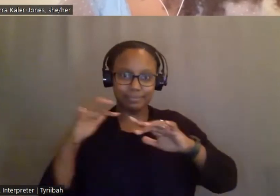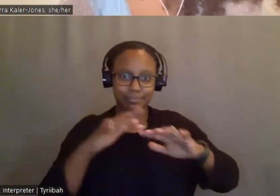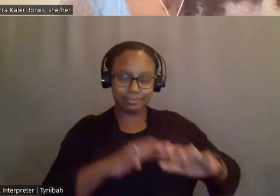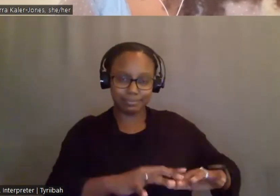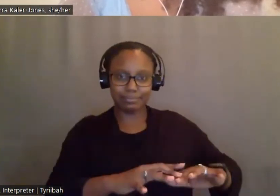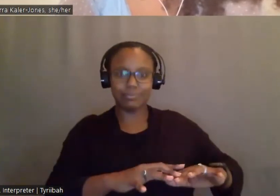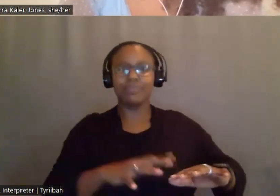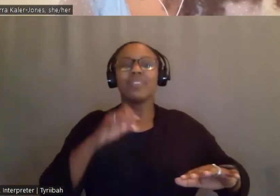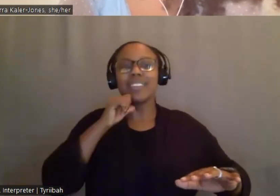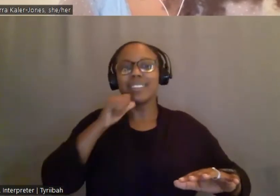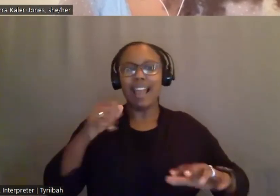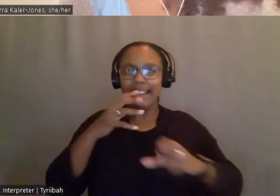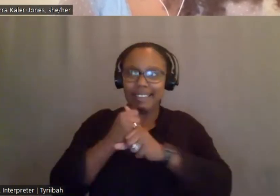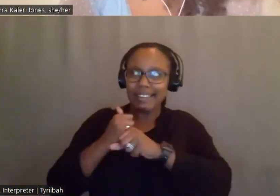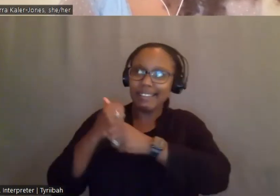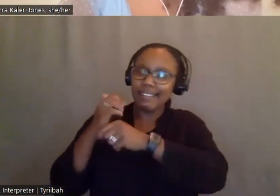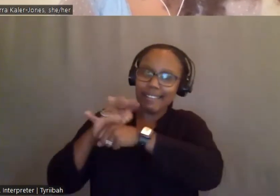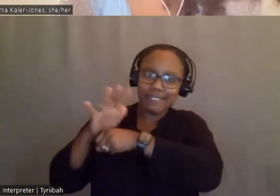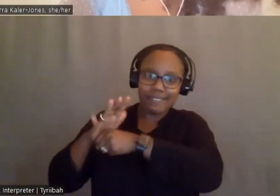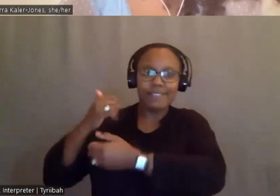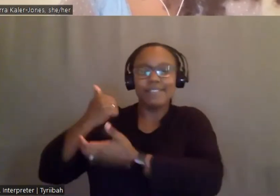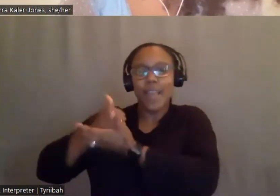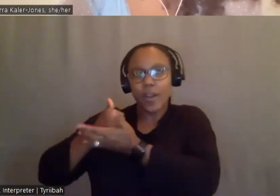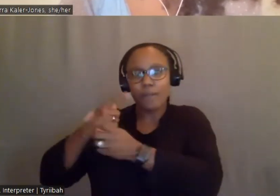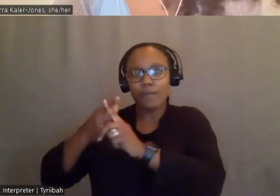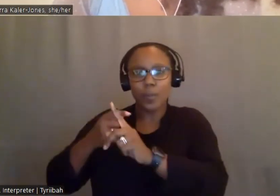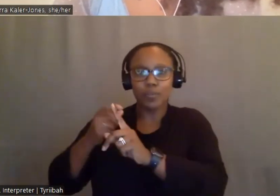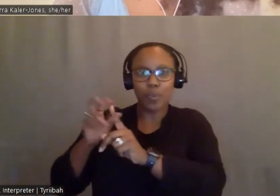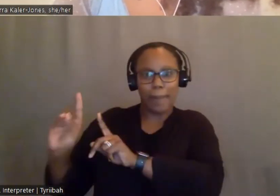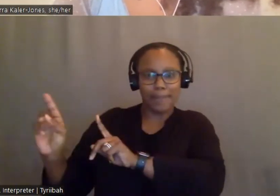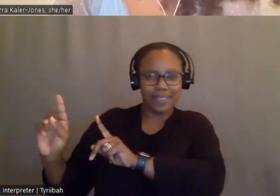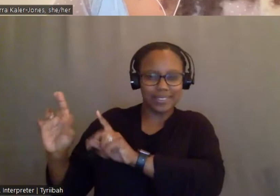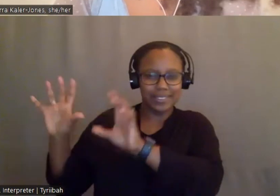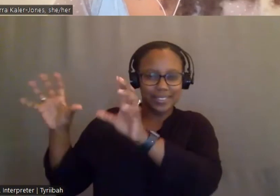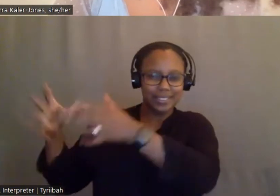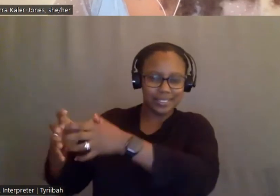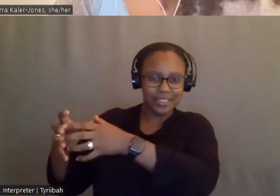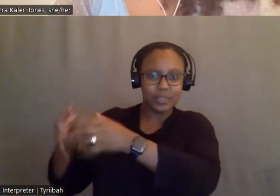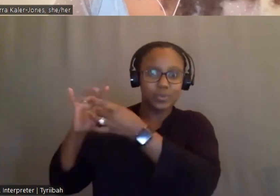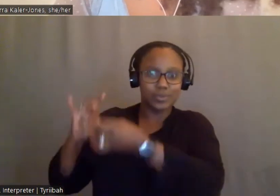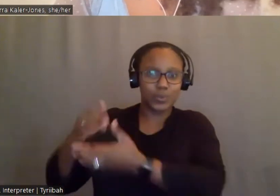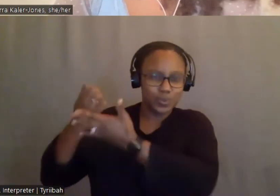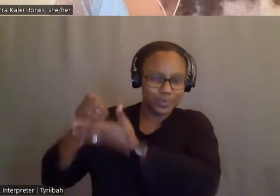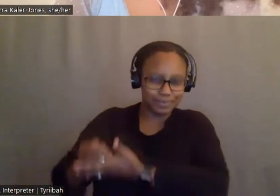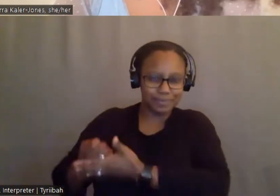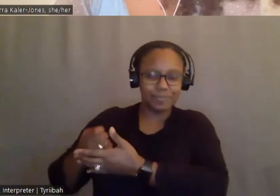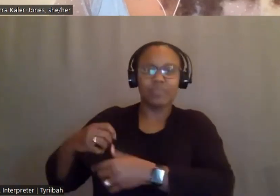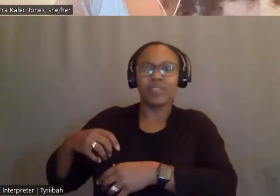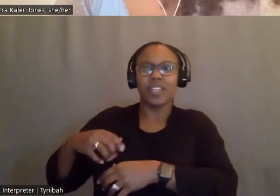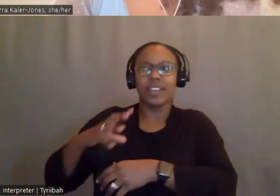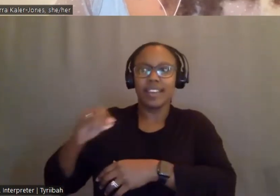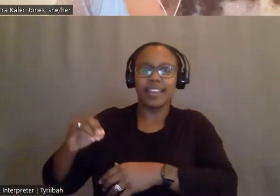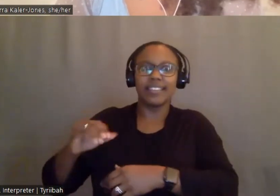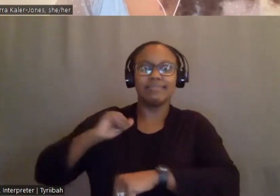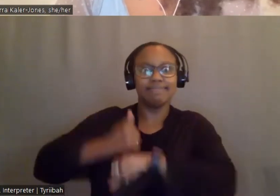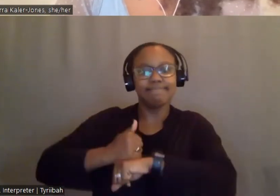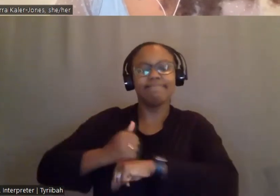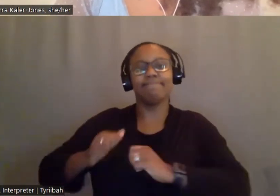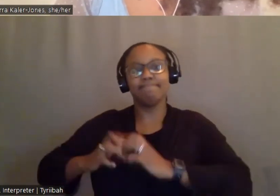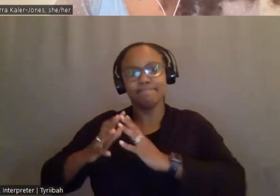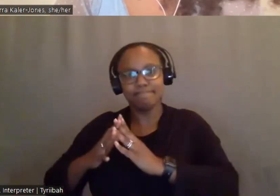the lack of help from Republicans in at least the kind of economic foundations of creating a new life after